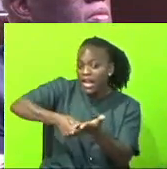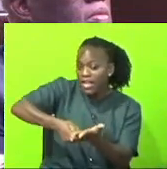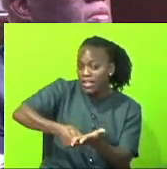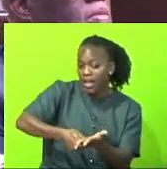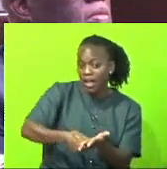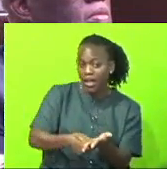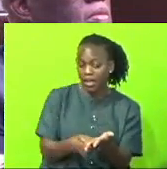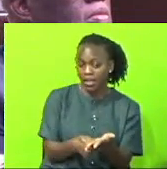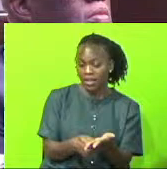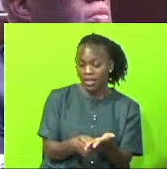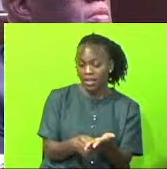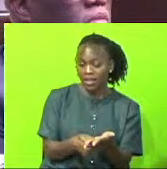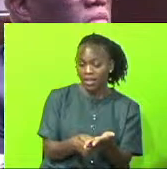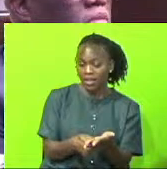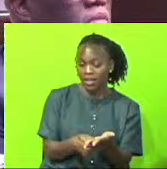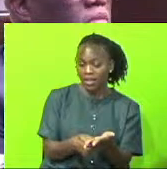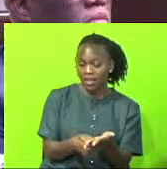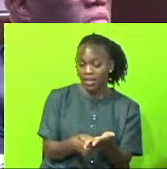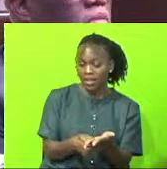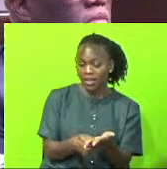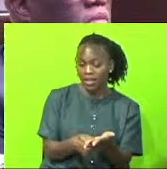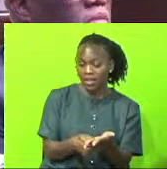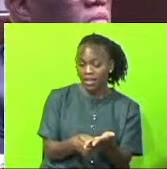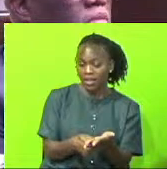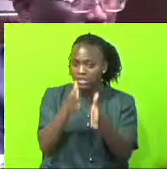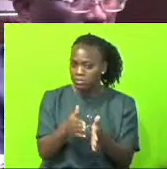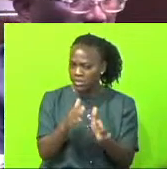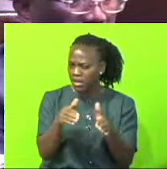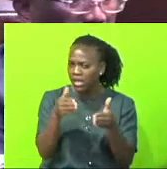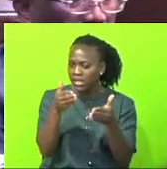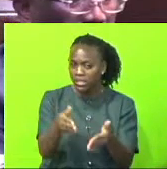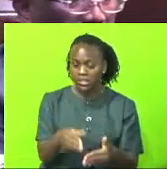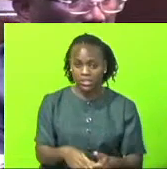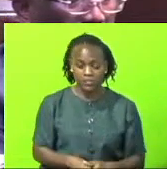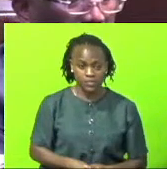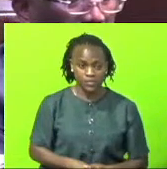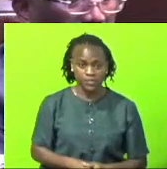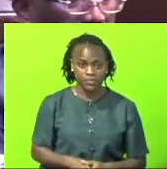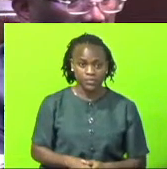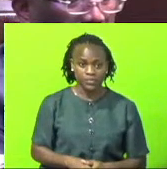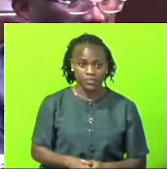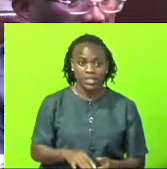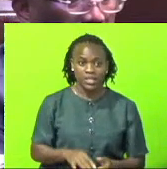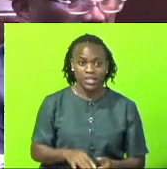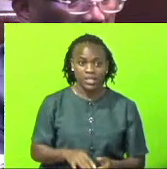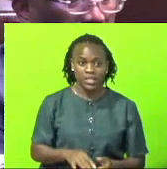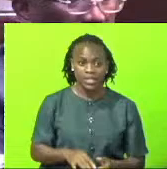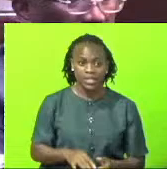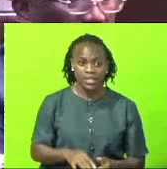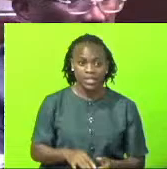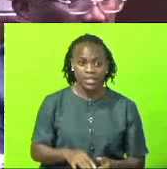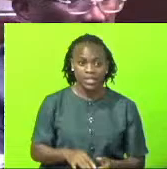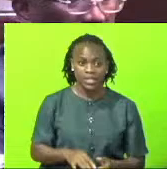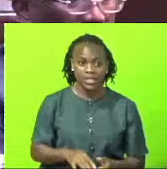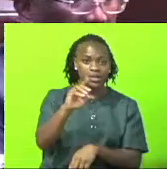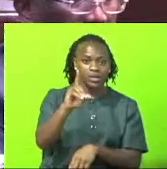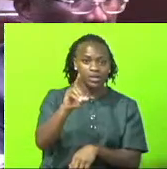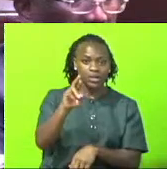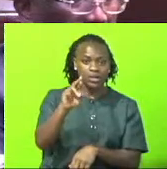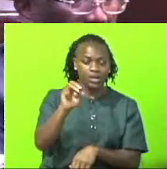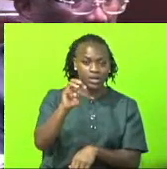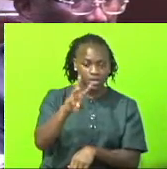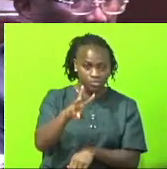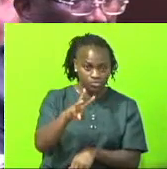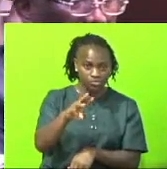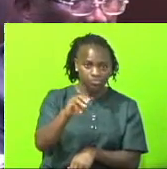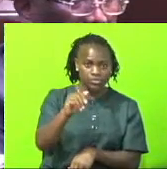the Speaker of Parliament then that Honorable Andrew Amakwa-Siama had